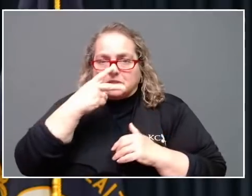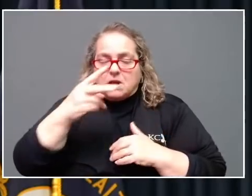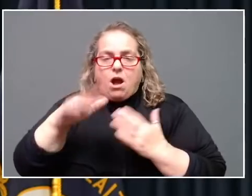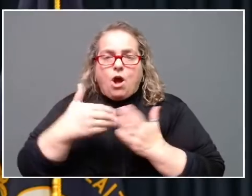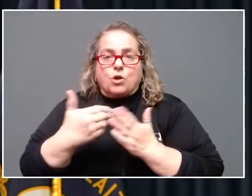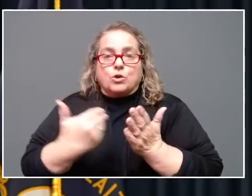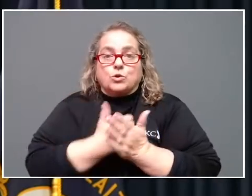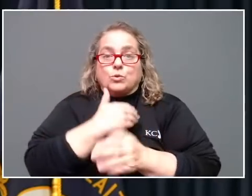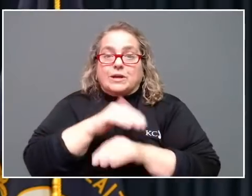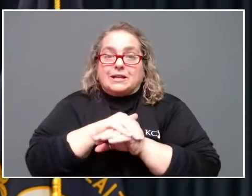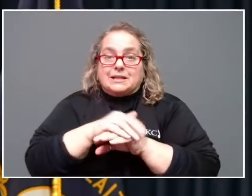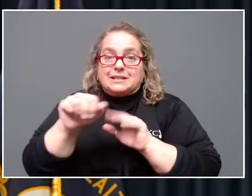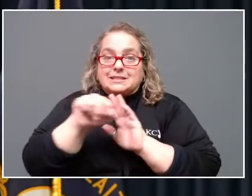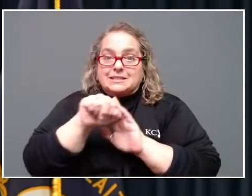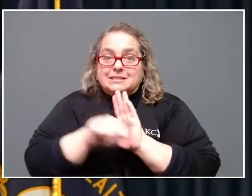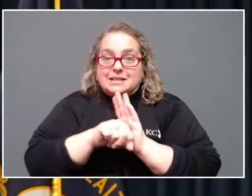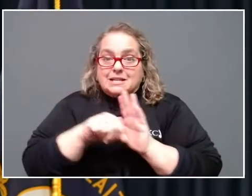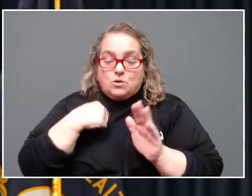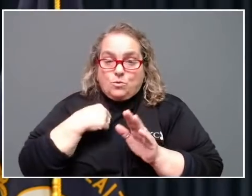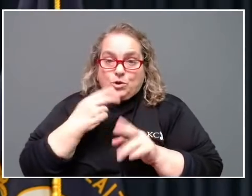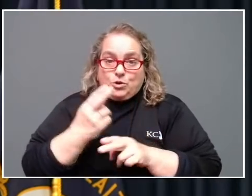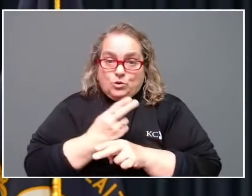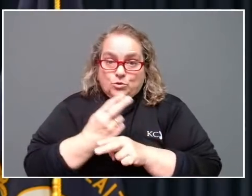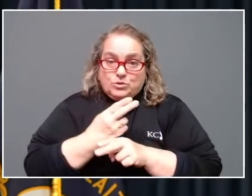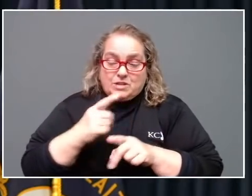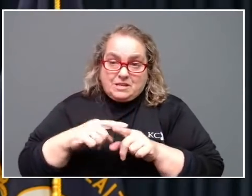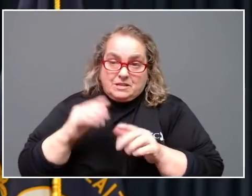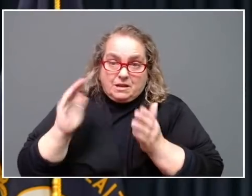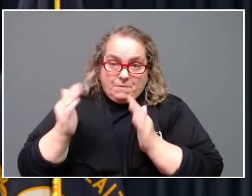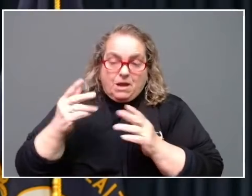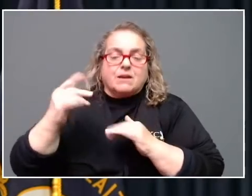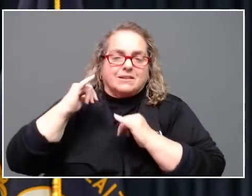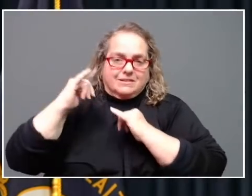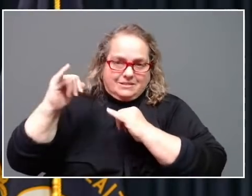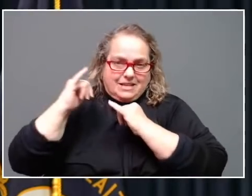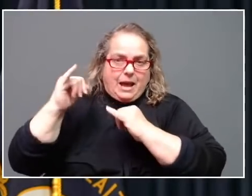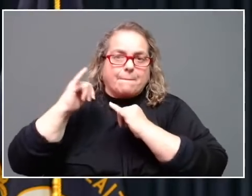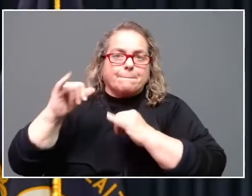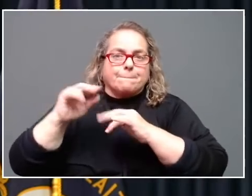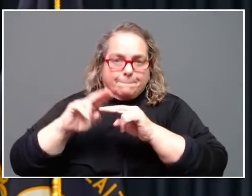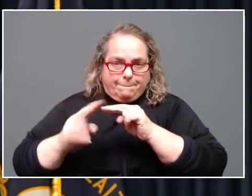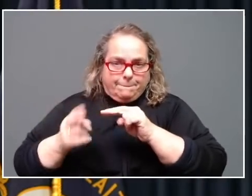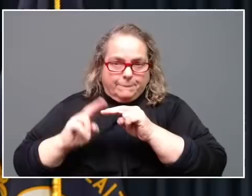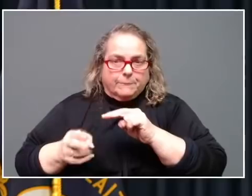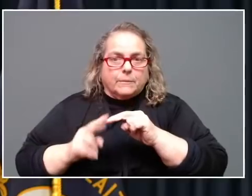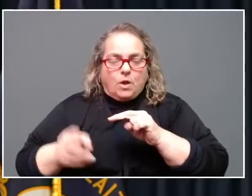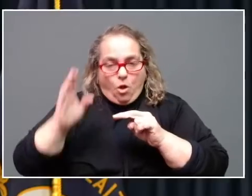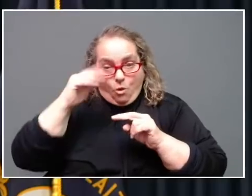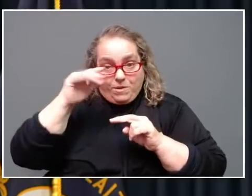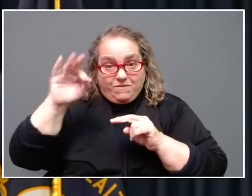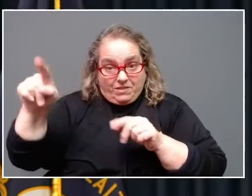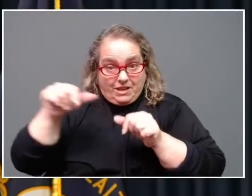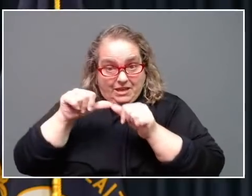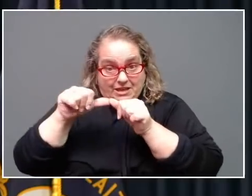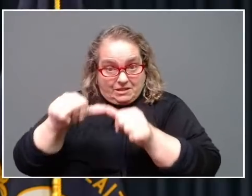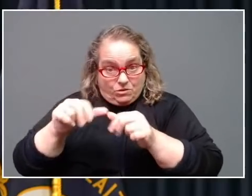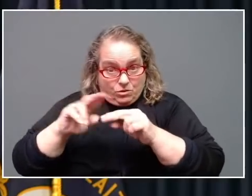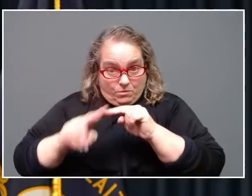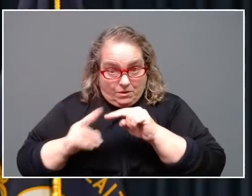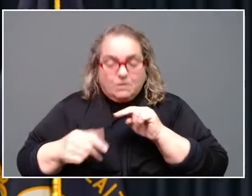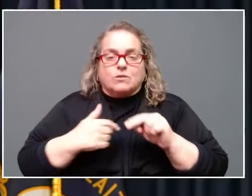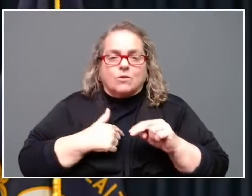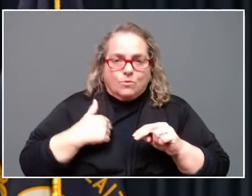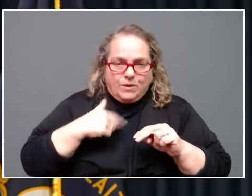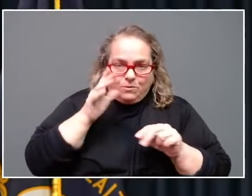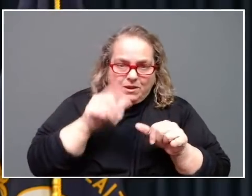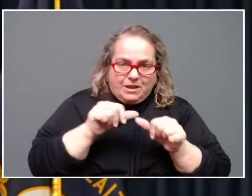previously used as comparators, they continue to decline. So hopefully if they are a predictor for what we have ahead, we'll